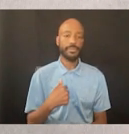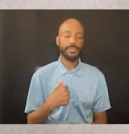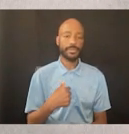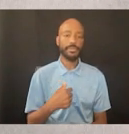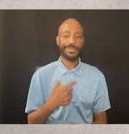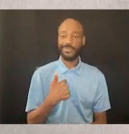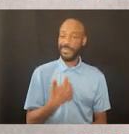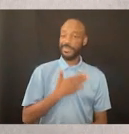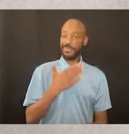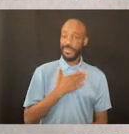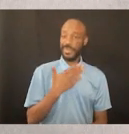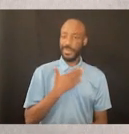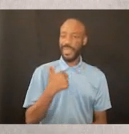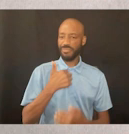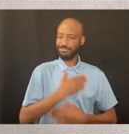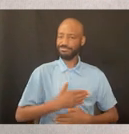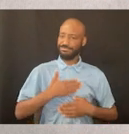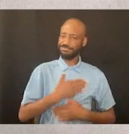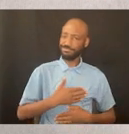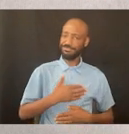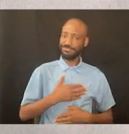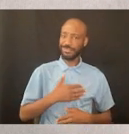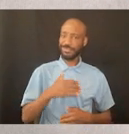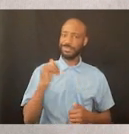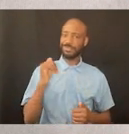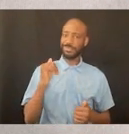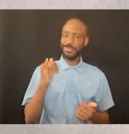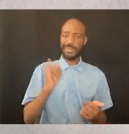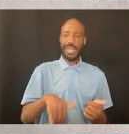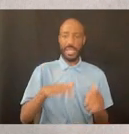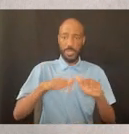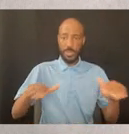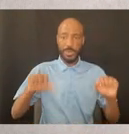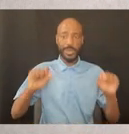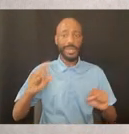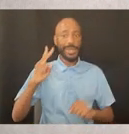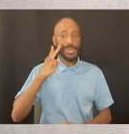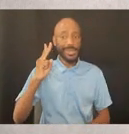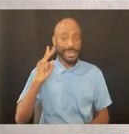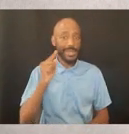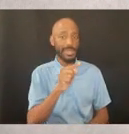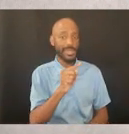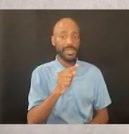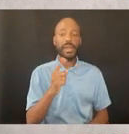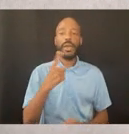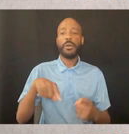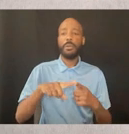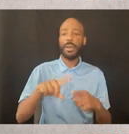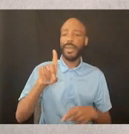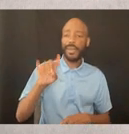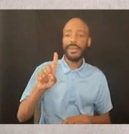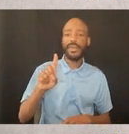I'm happy and I enjoy the fact that children can see this. And when I used to do workshops with